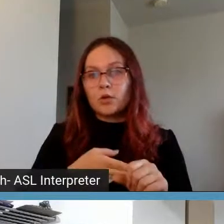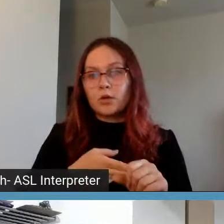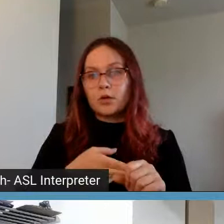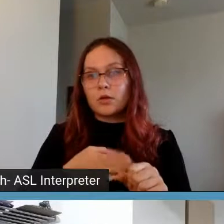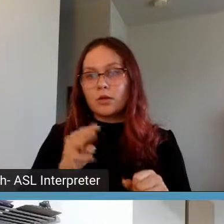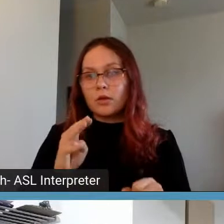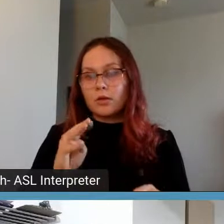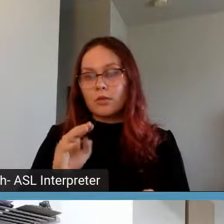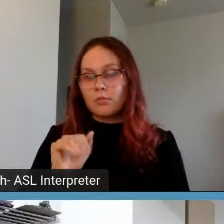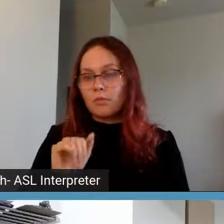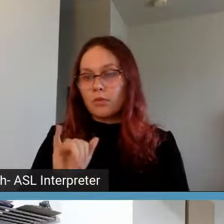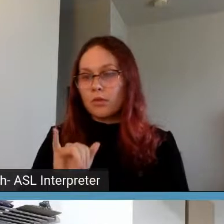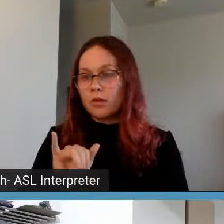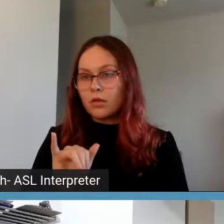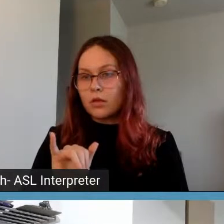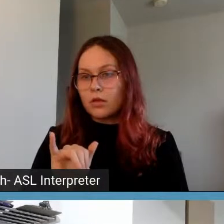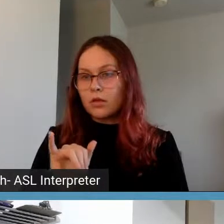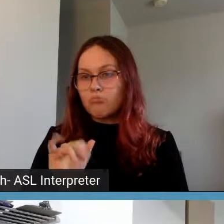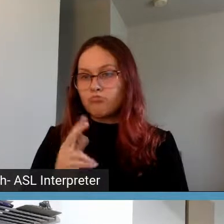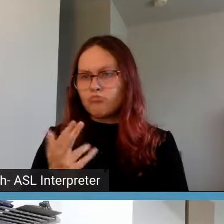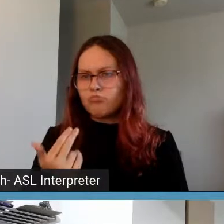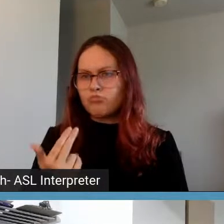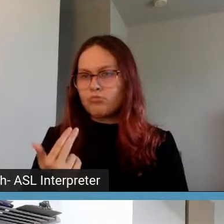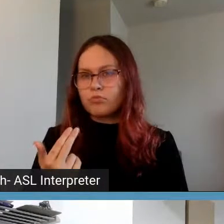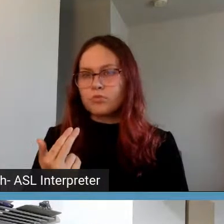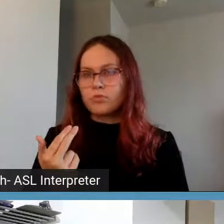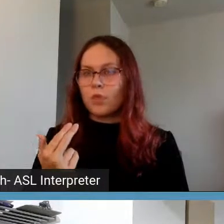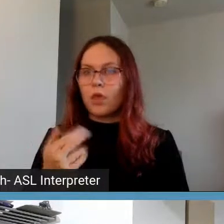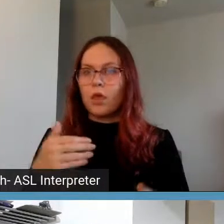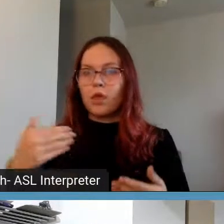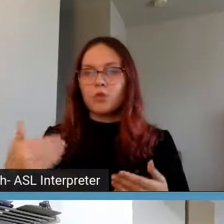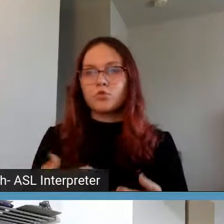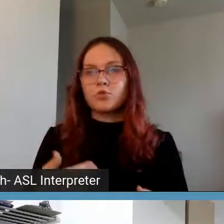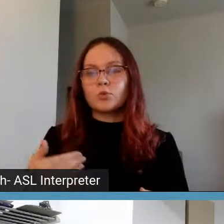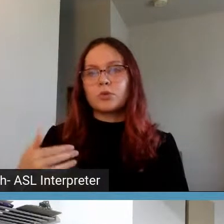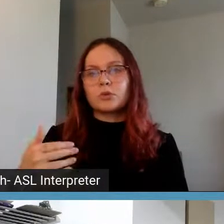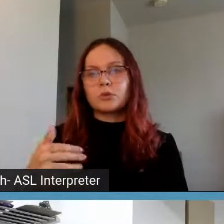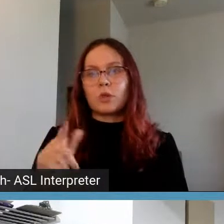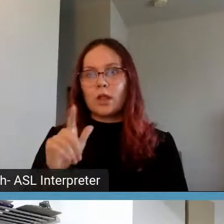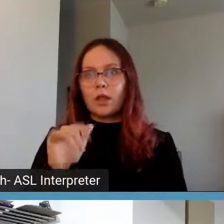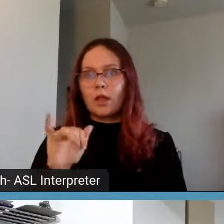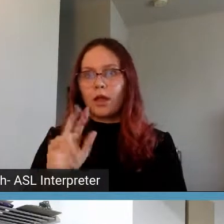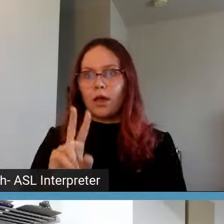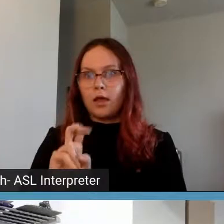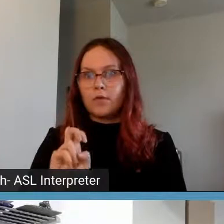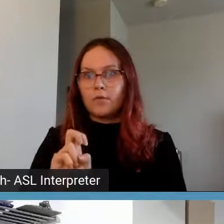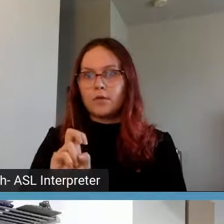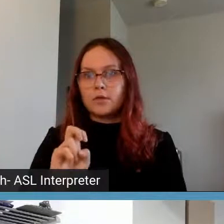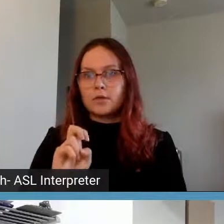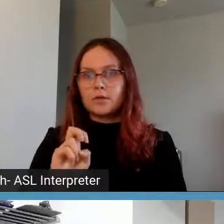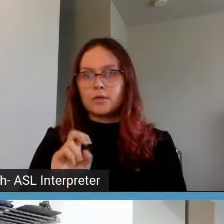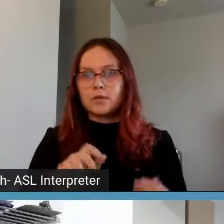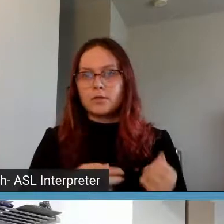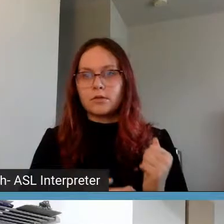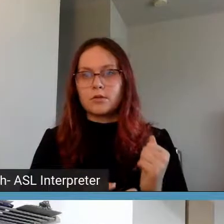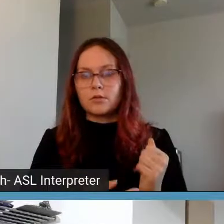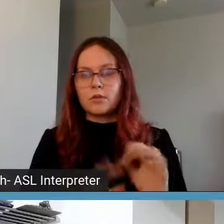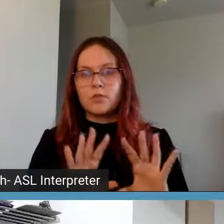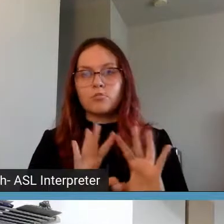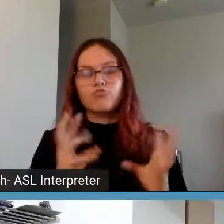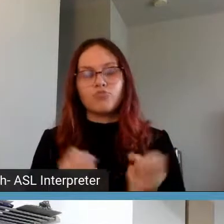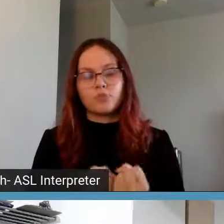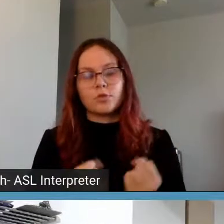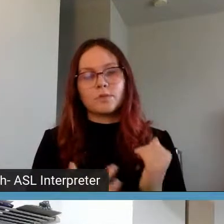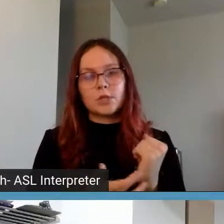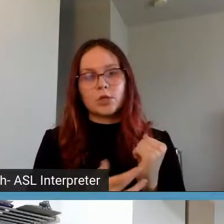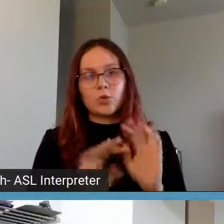which is entitled Intro to Live Streaming, with David London, the Chief Experience Officer of the Peel Center in Baltimore, which